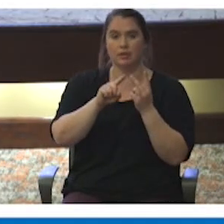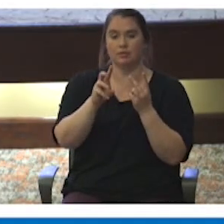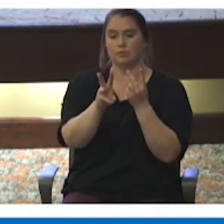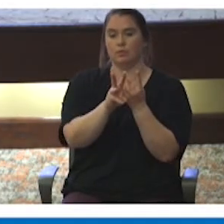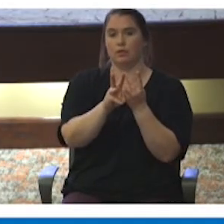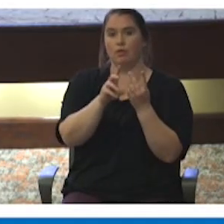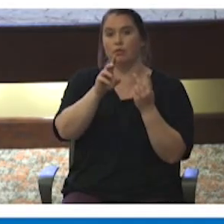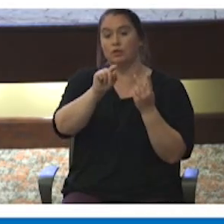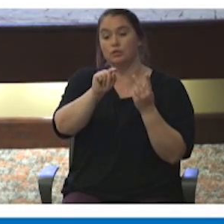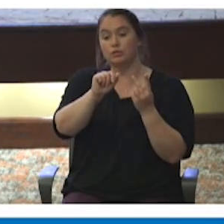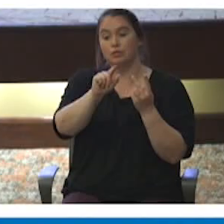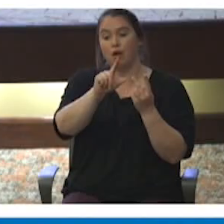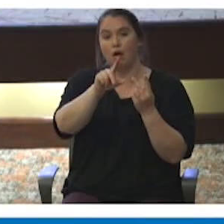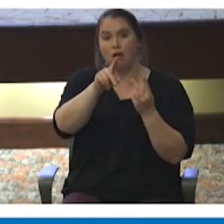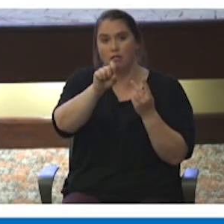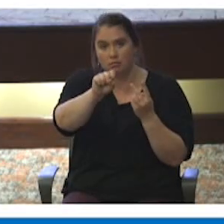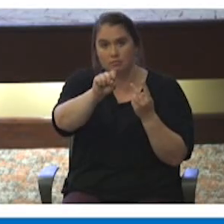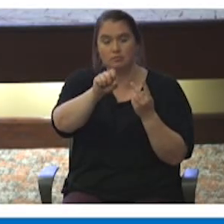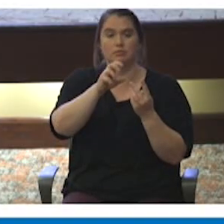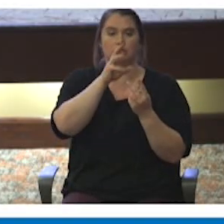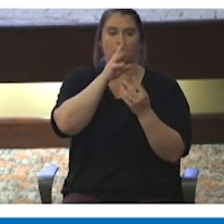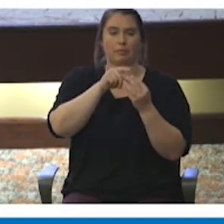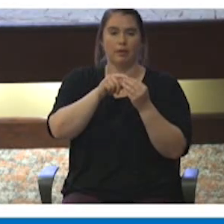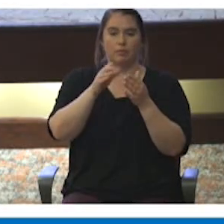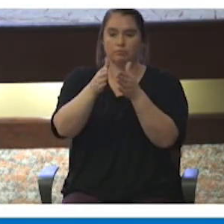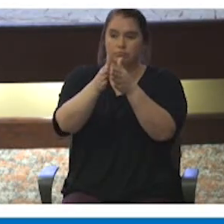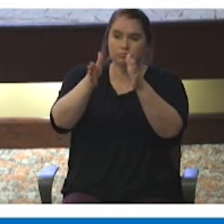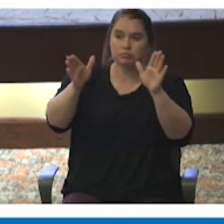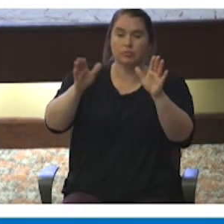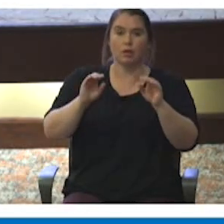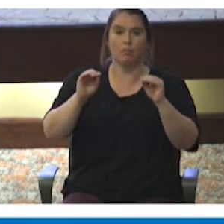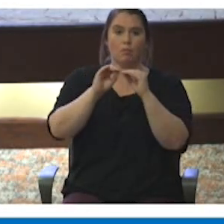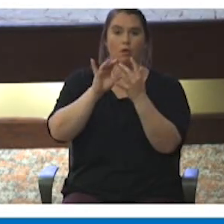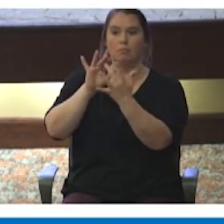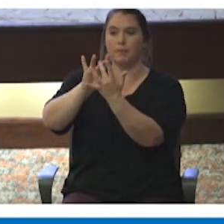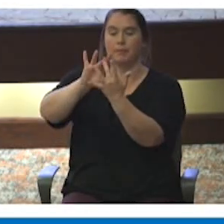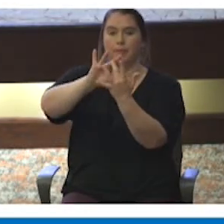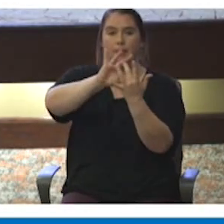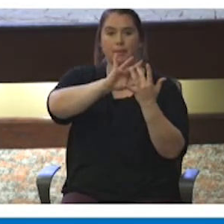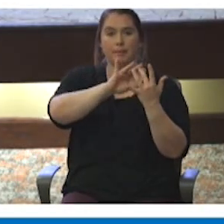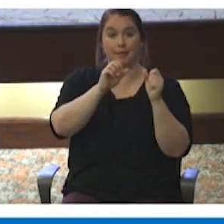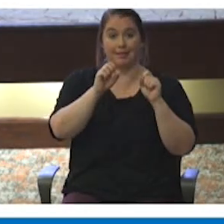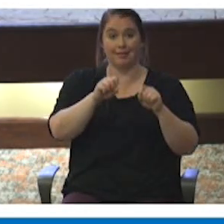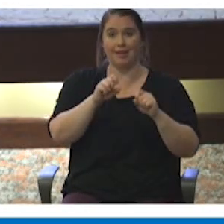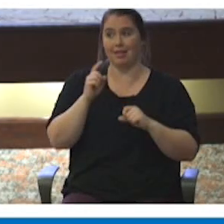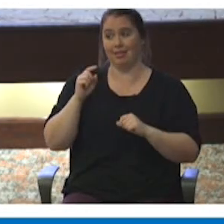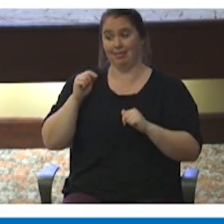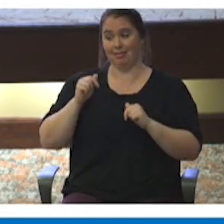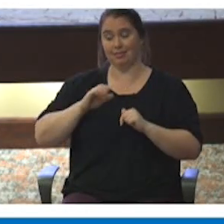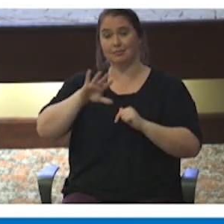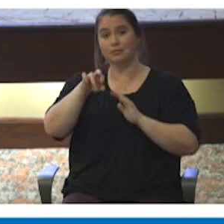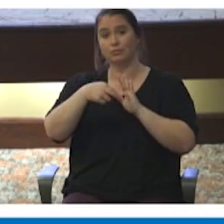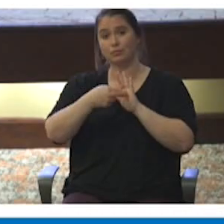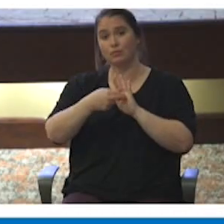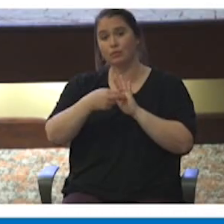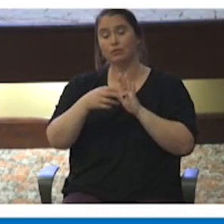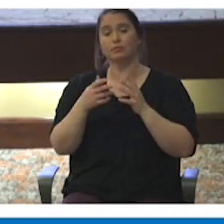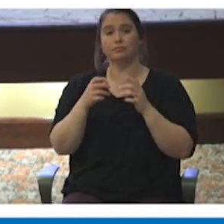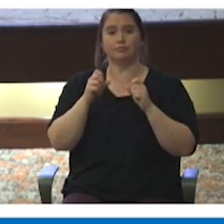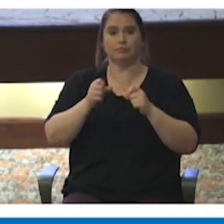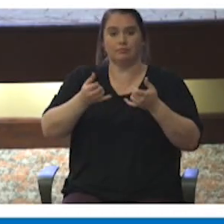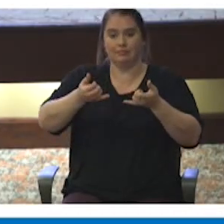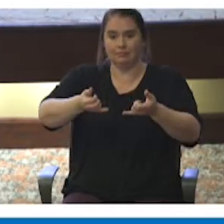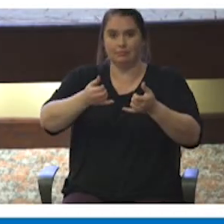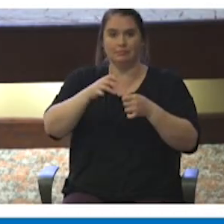giving us some ideas about how we could broaden our outreach to some other folks. This is their role to help us think through the existing